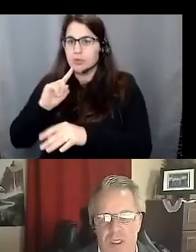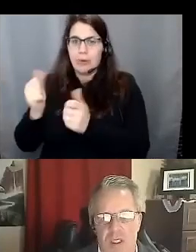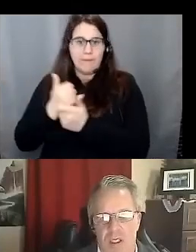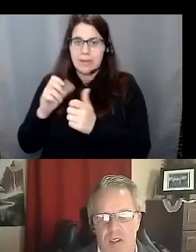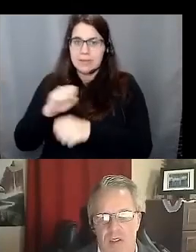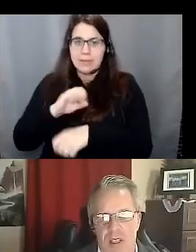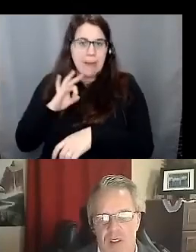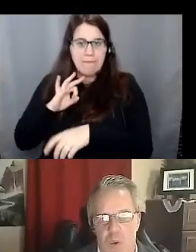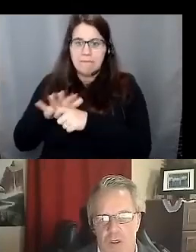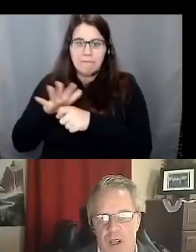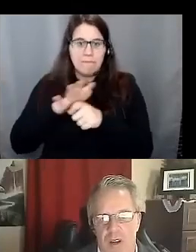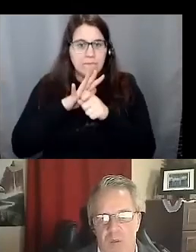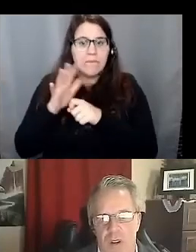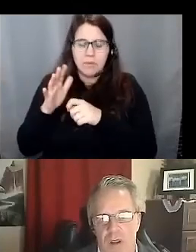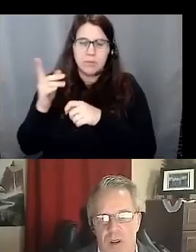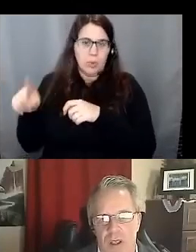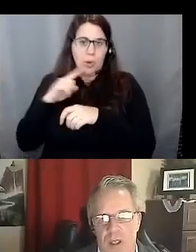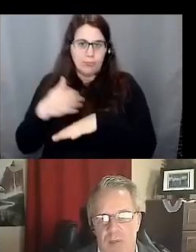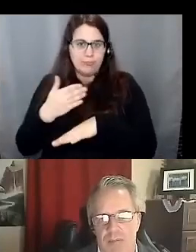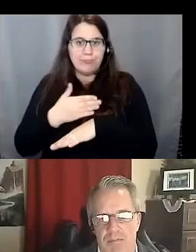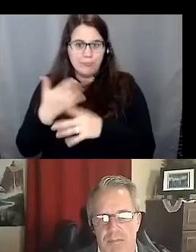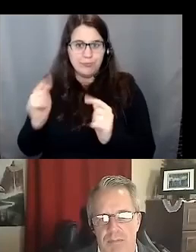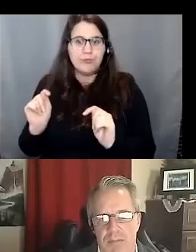some things in the works there with their